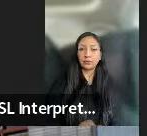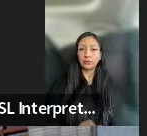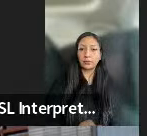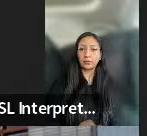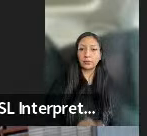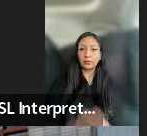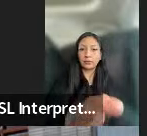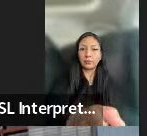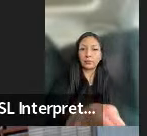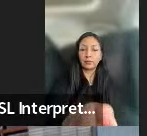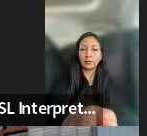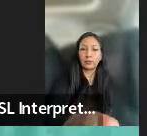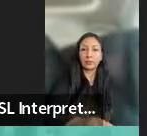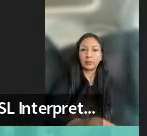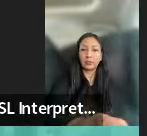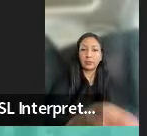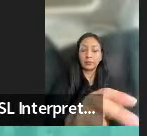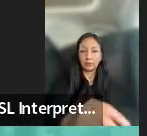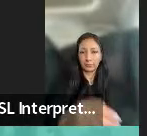Next slide.